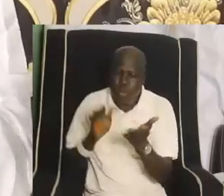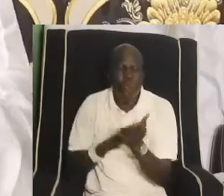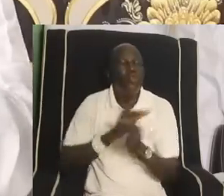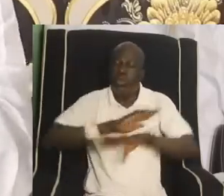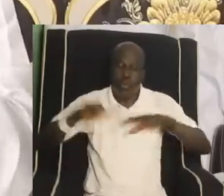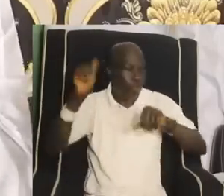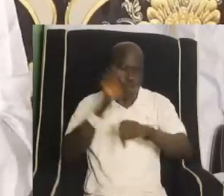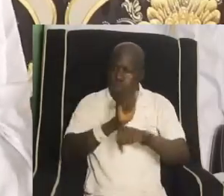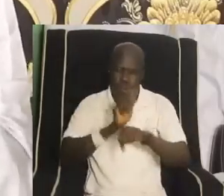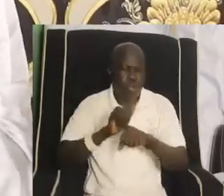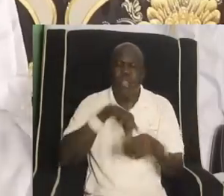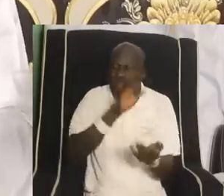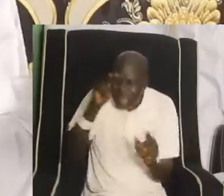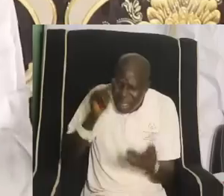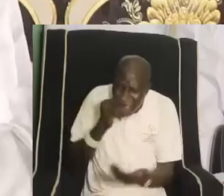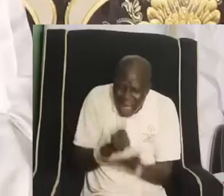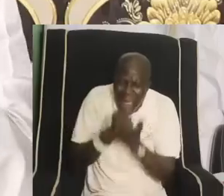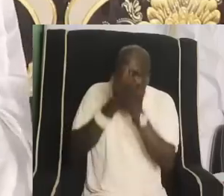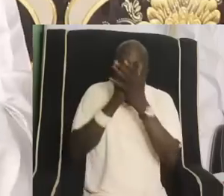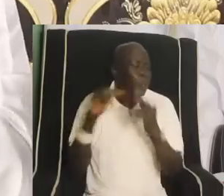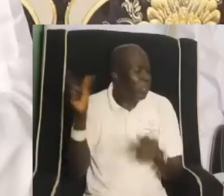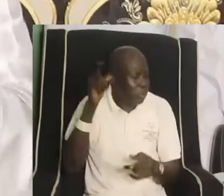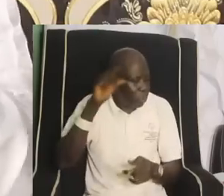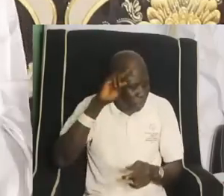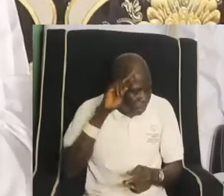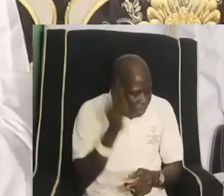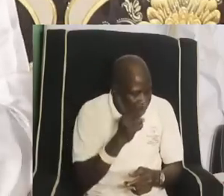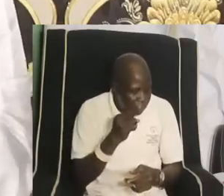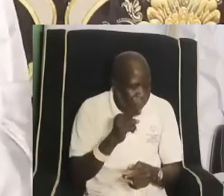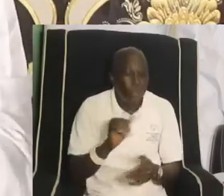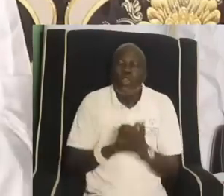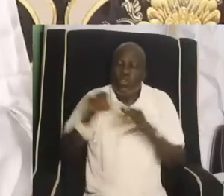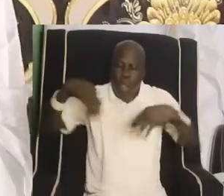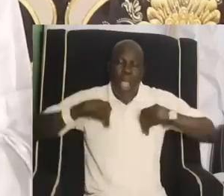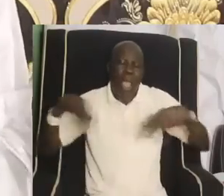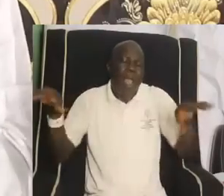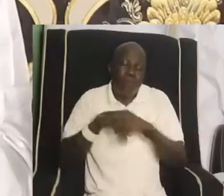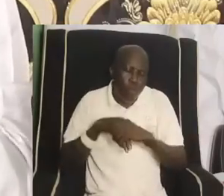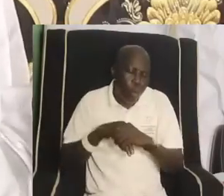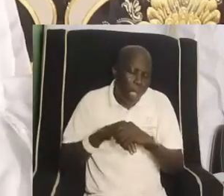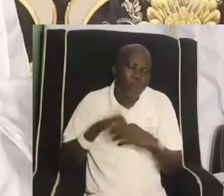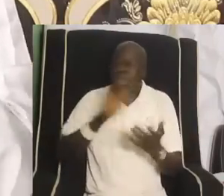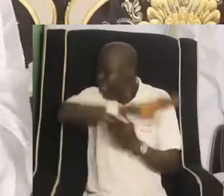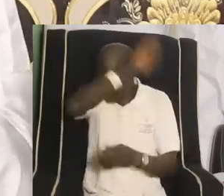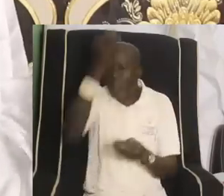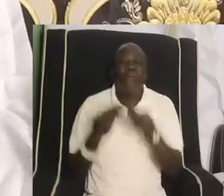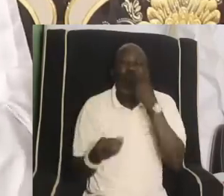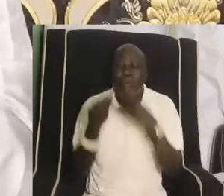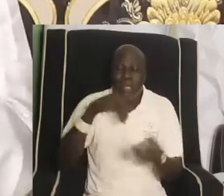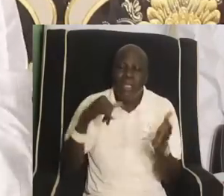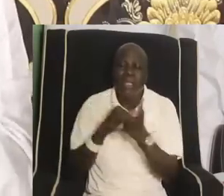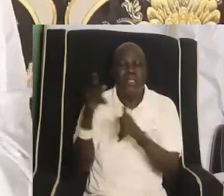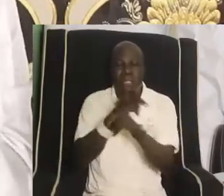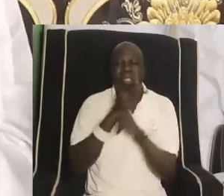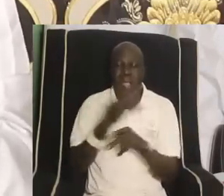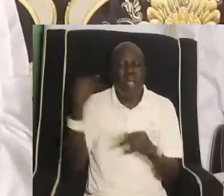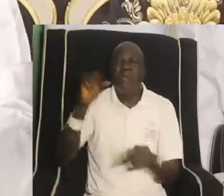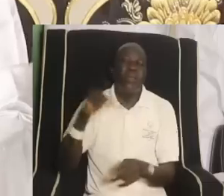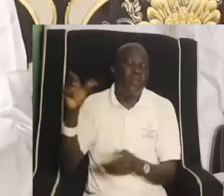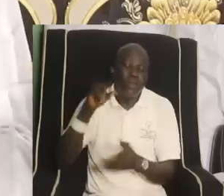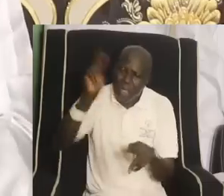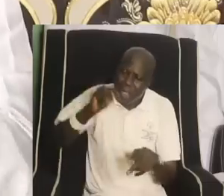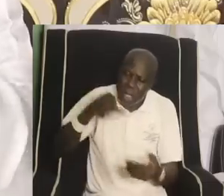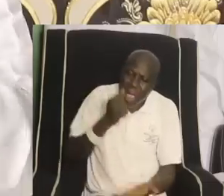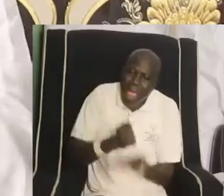get job. You need help. Listen, sir. Only wife you cannot take care of her. You